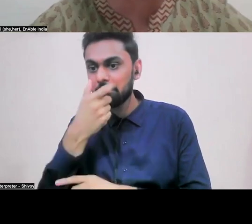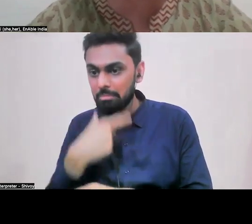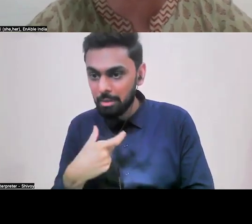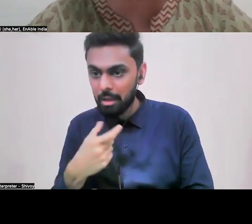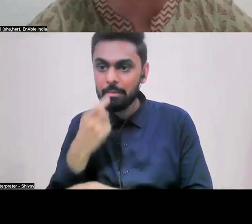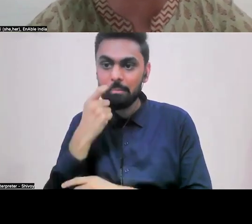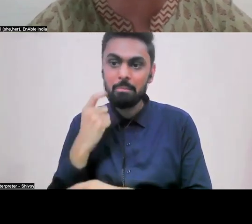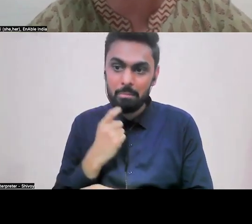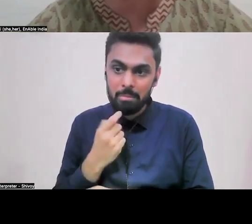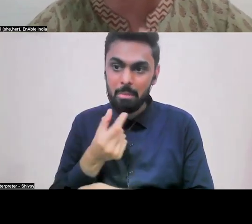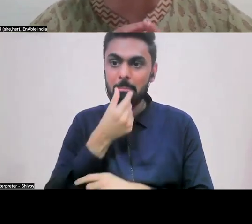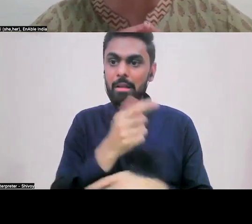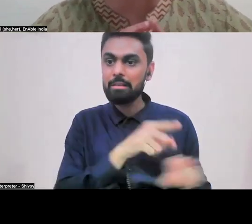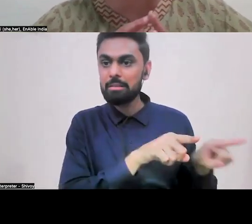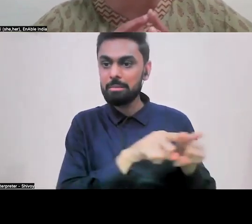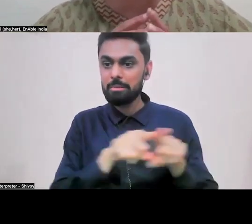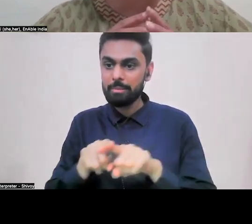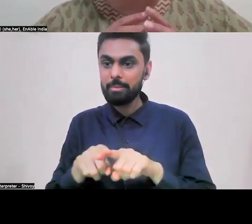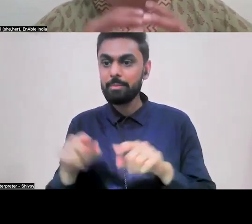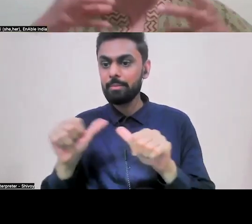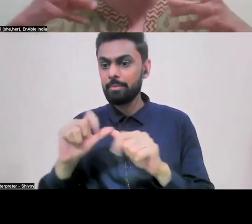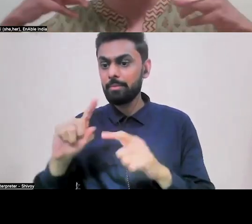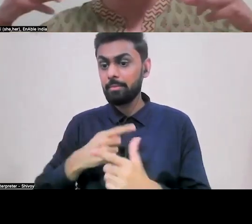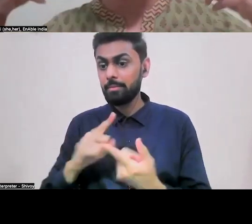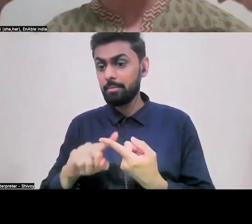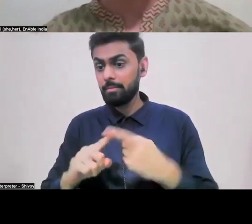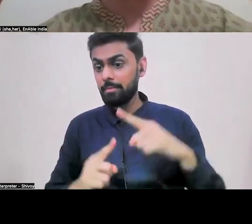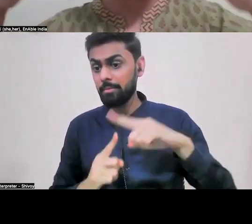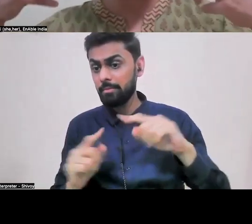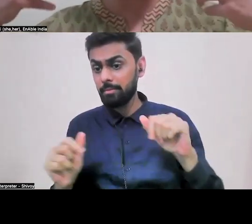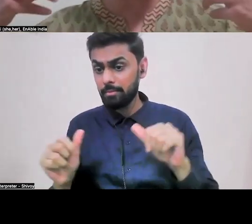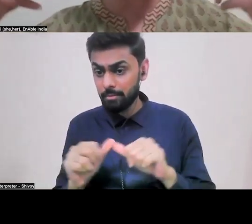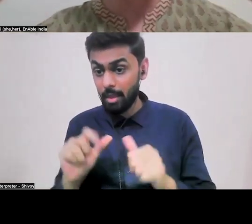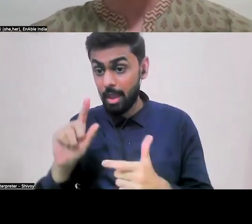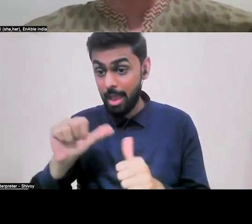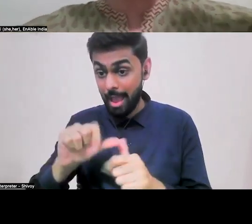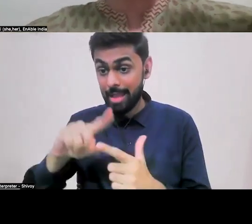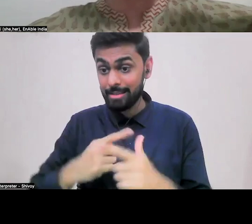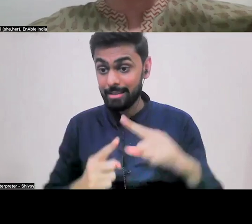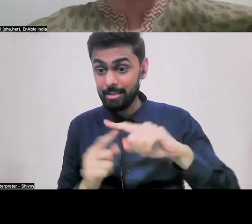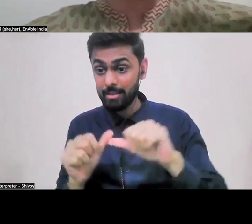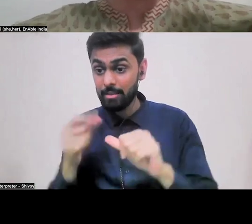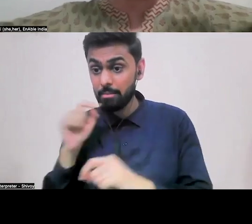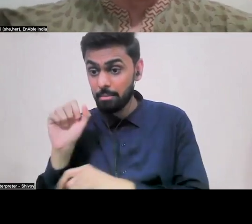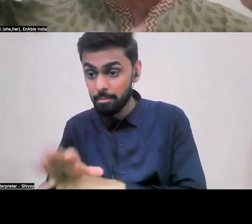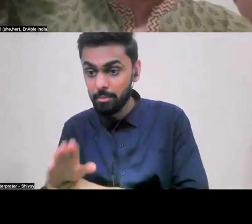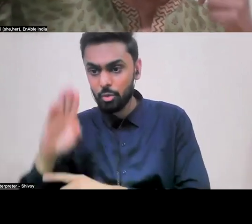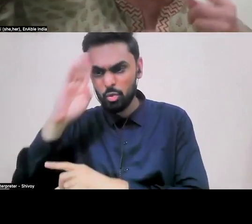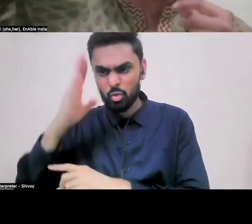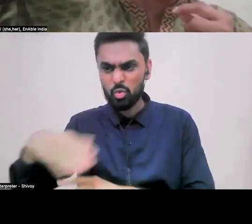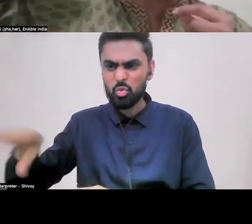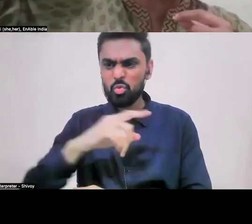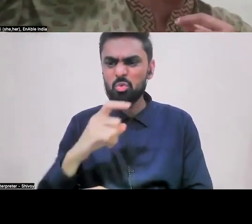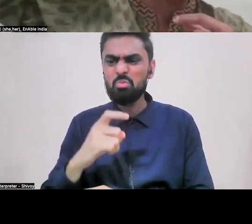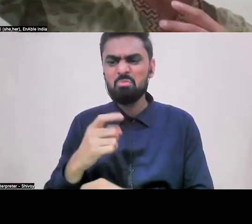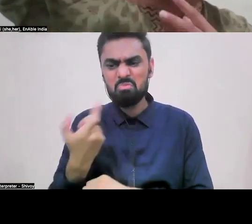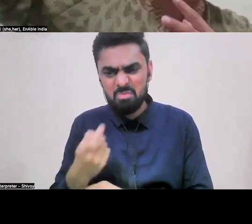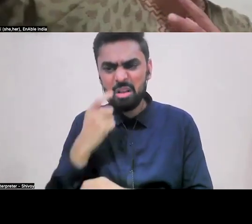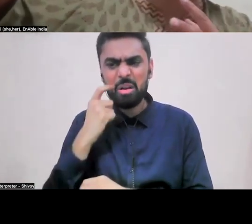it's very important, Ajita, for all of us to see the spirit of the family and the people who kind